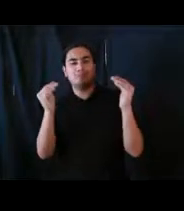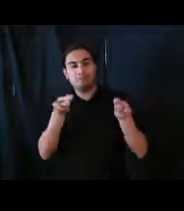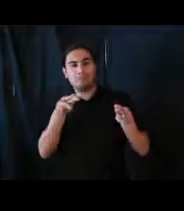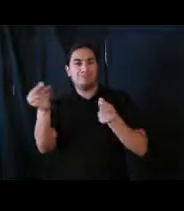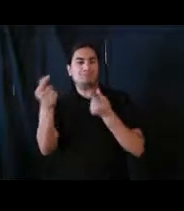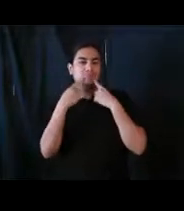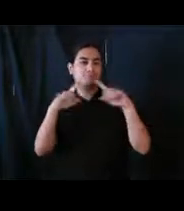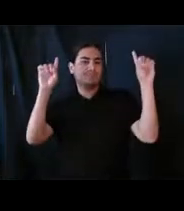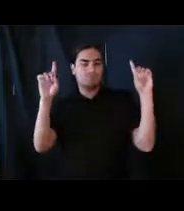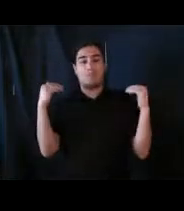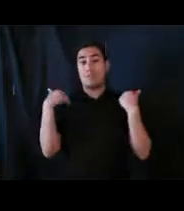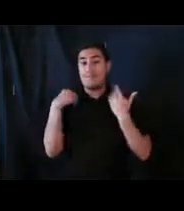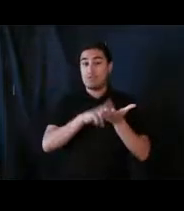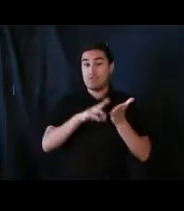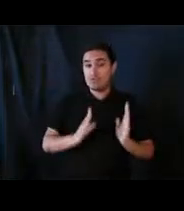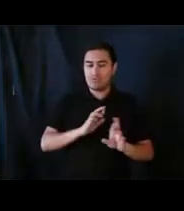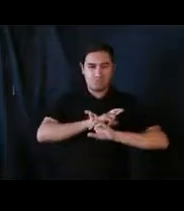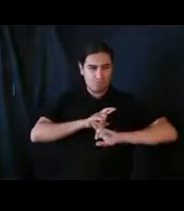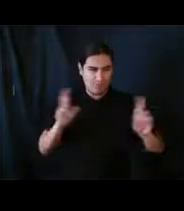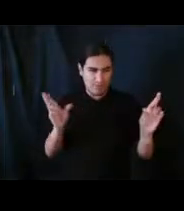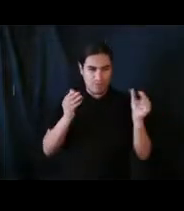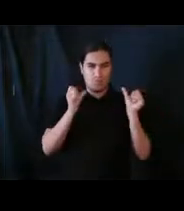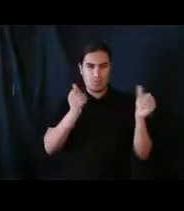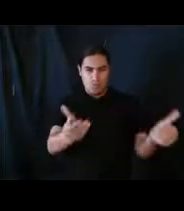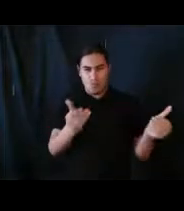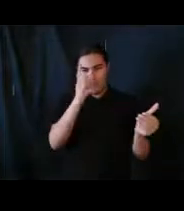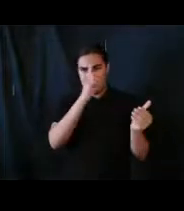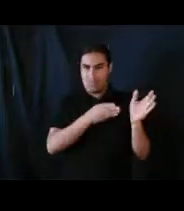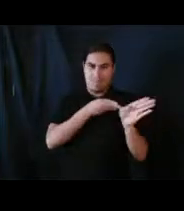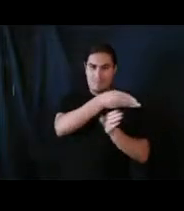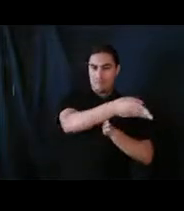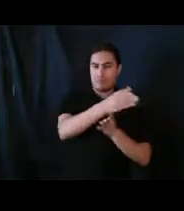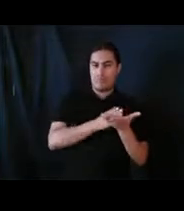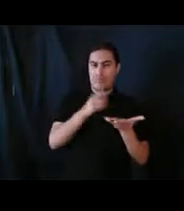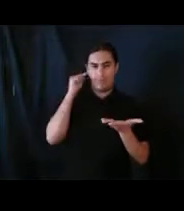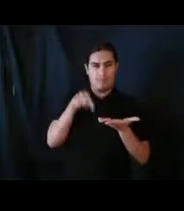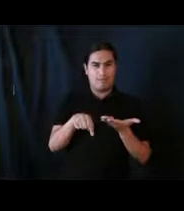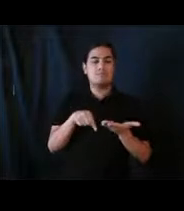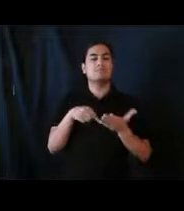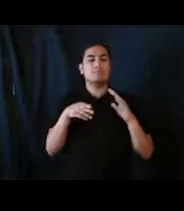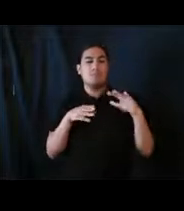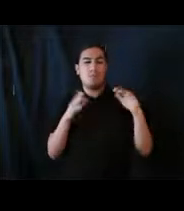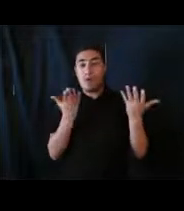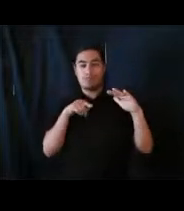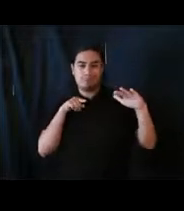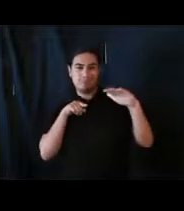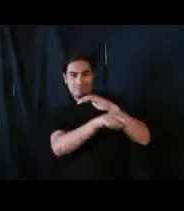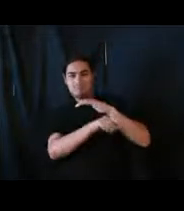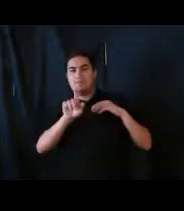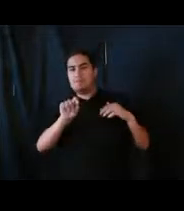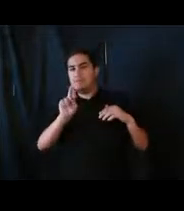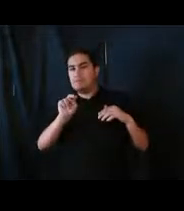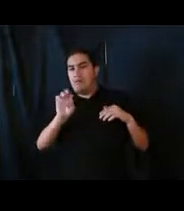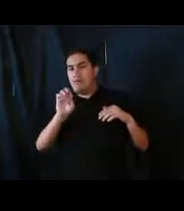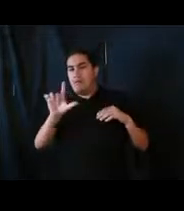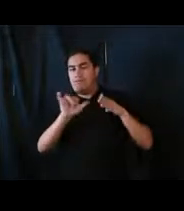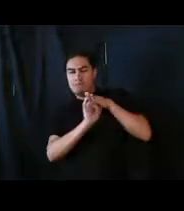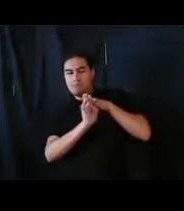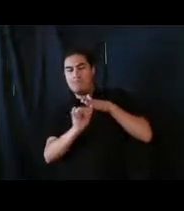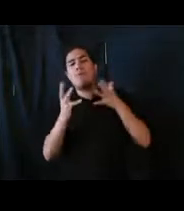got our contractor ready to go for the main portion of this project that is the tunneling uh and they are already working